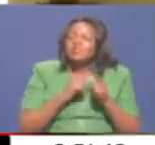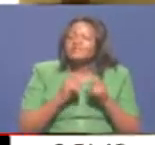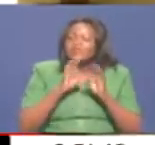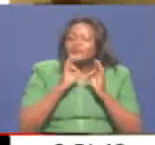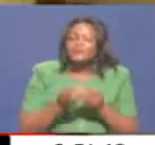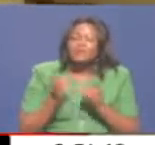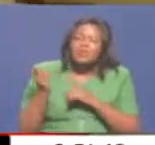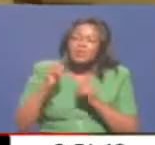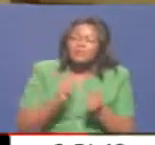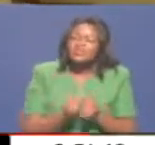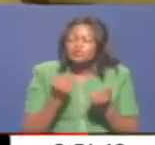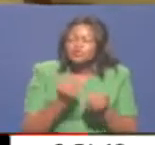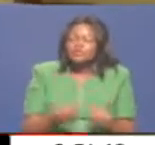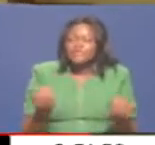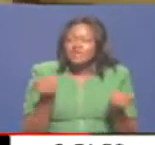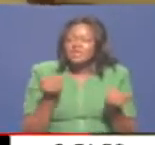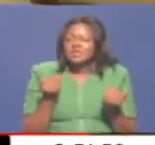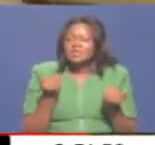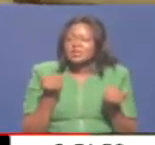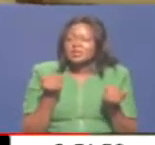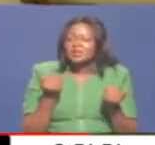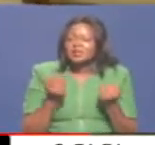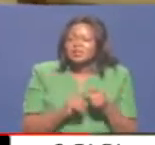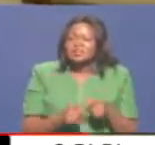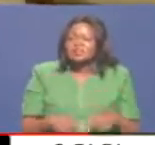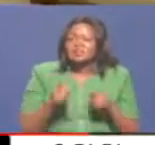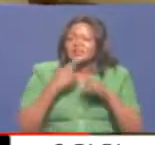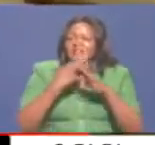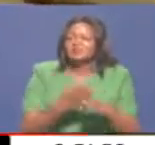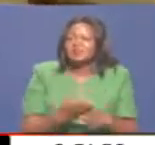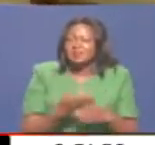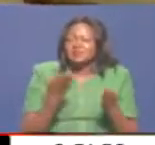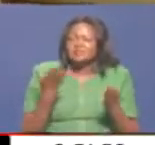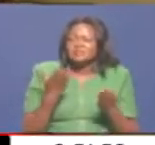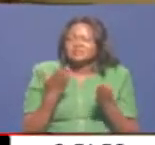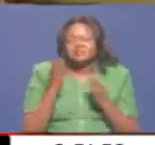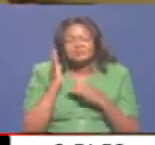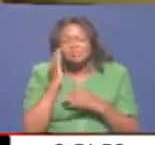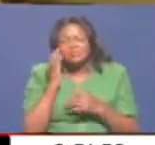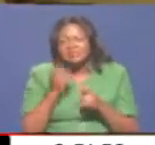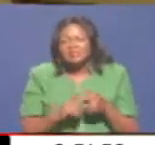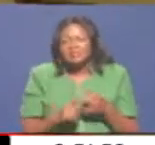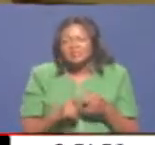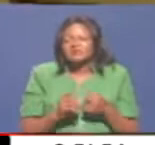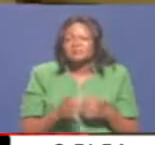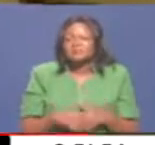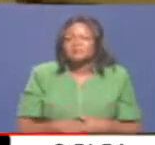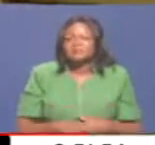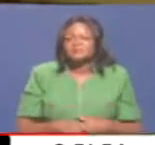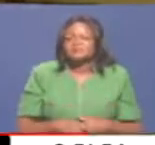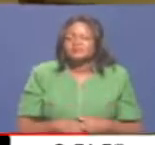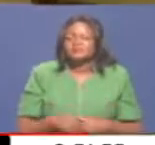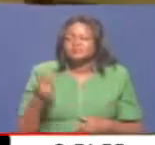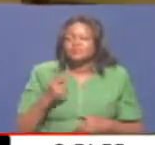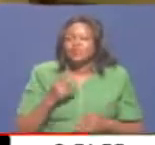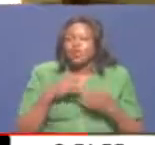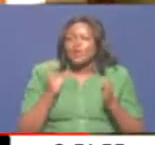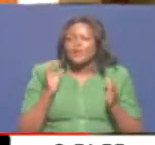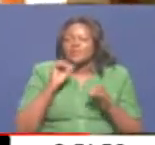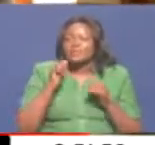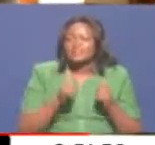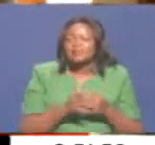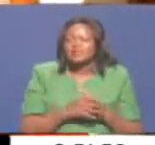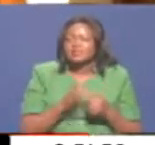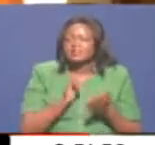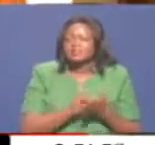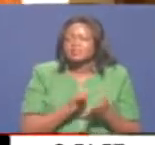with the kids. They can probably share this bed on top. And of course, this double cabin opens to the other side, which means